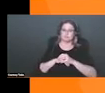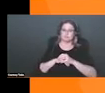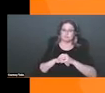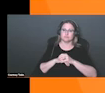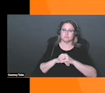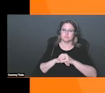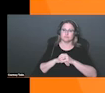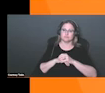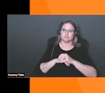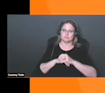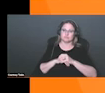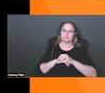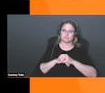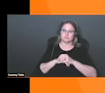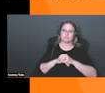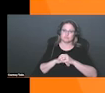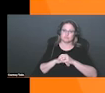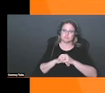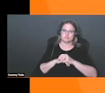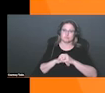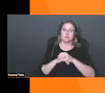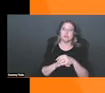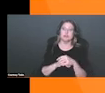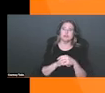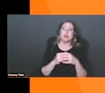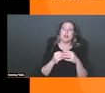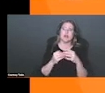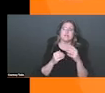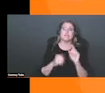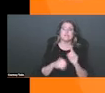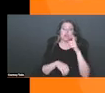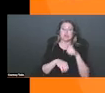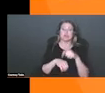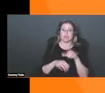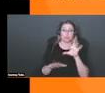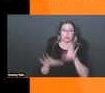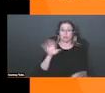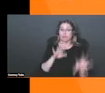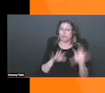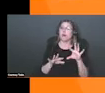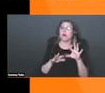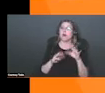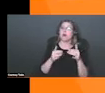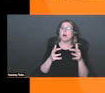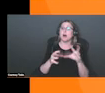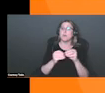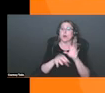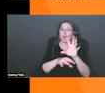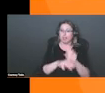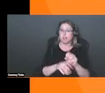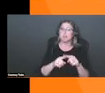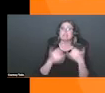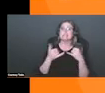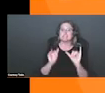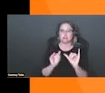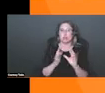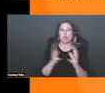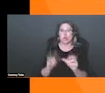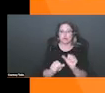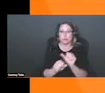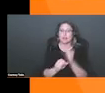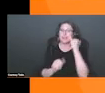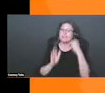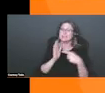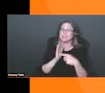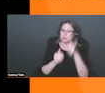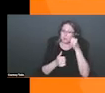in terms of what you need to do, but each one is always unique. It's like when you used to apply, or maybe you still do apply for jobs, you